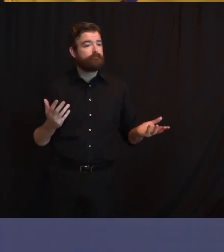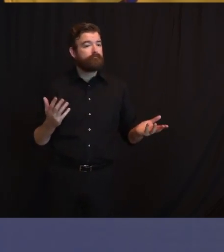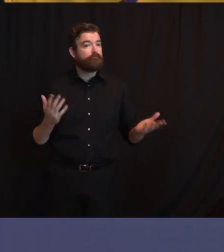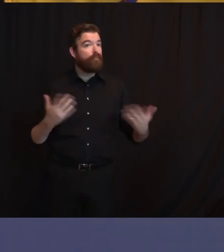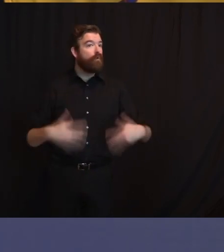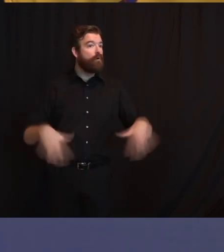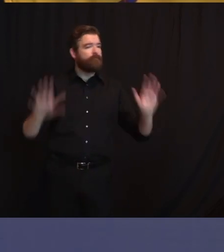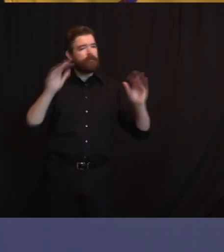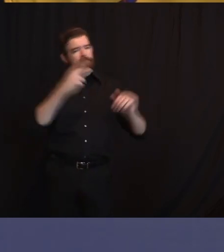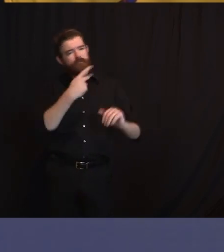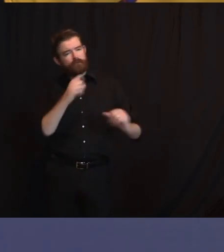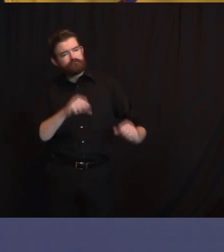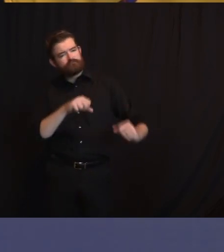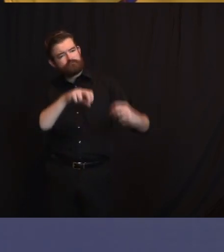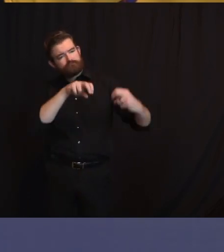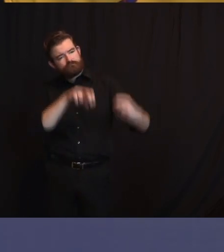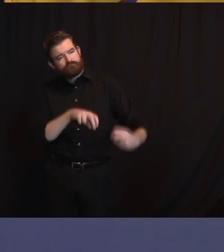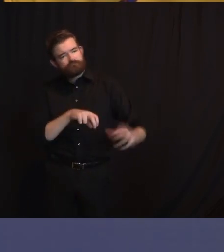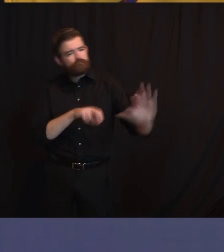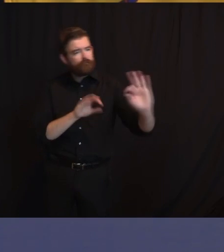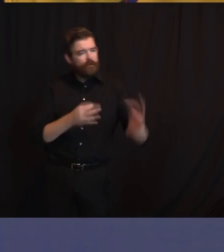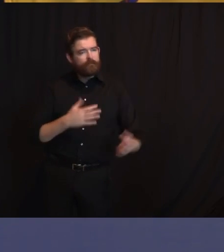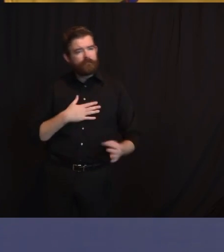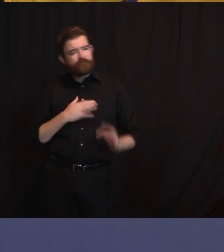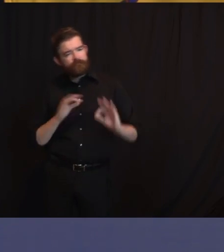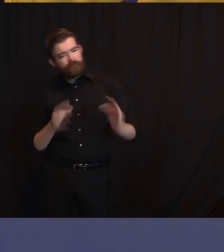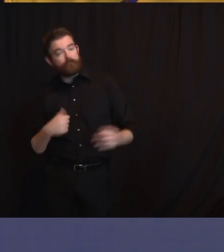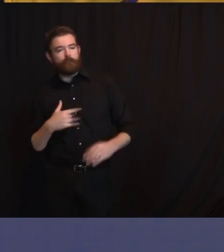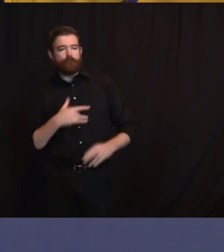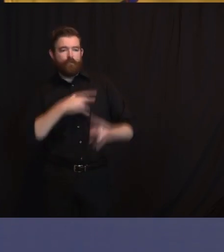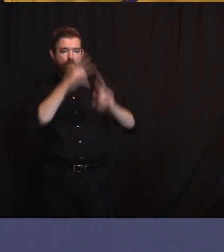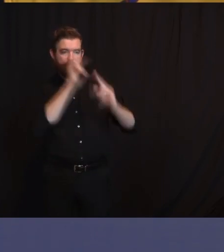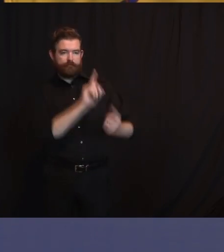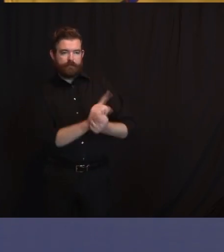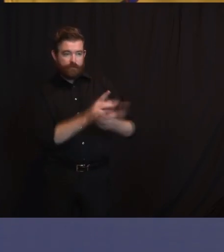our families. But it's an honor to meet you, and God bless